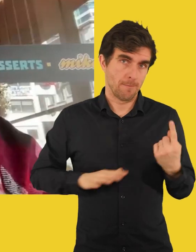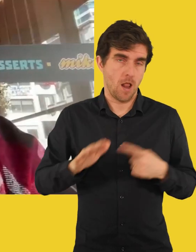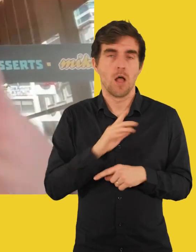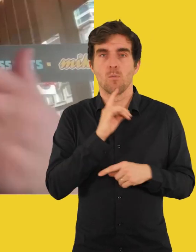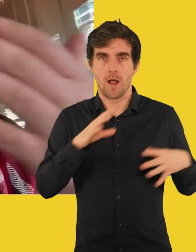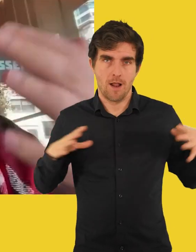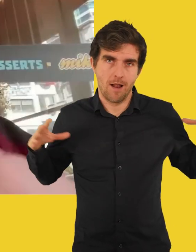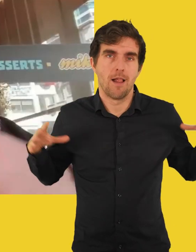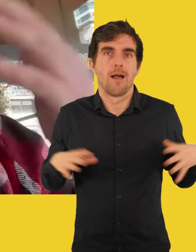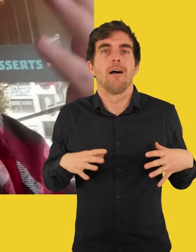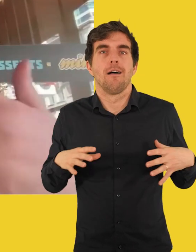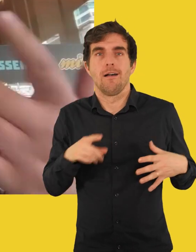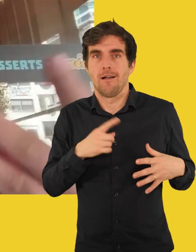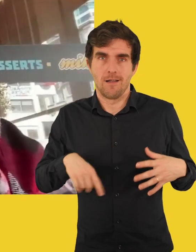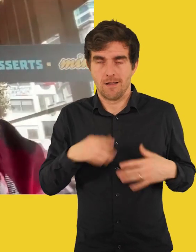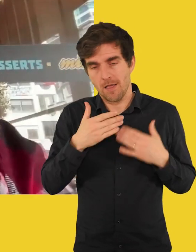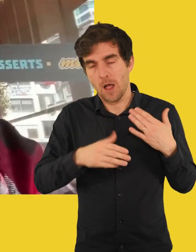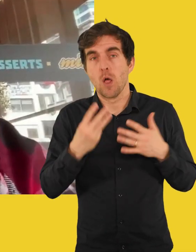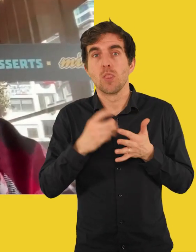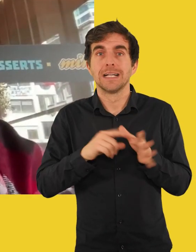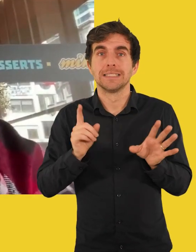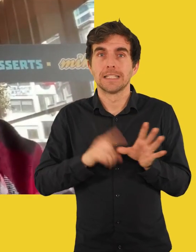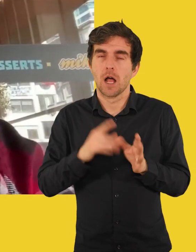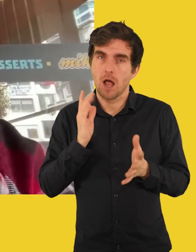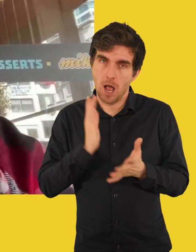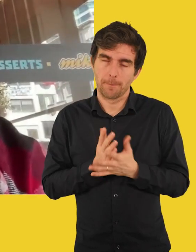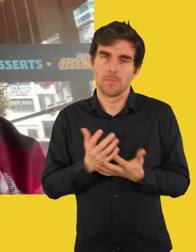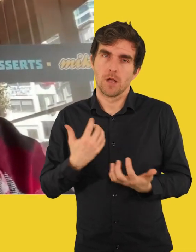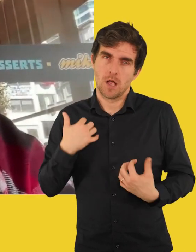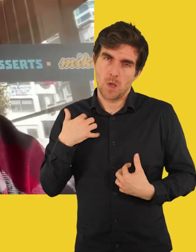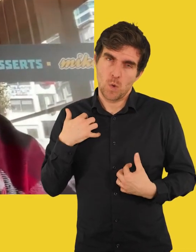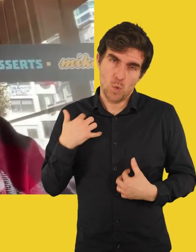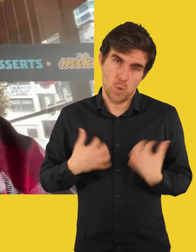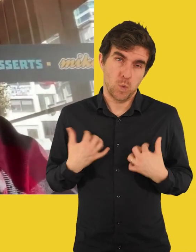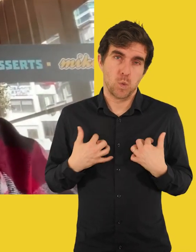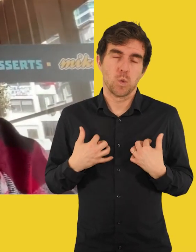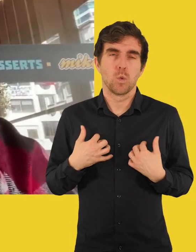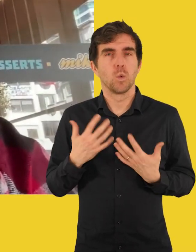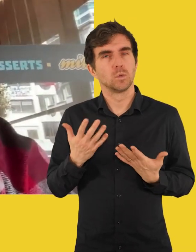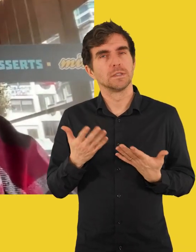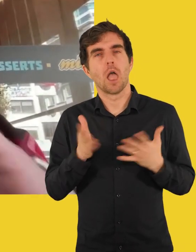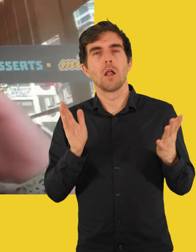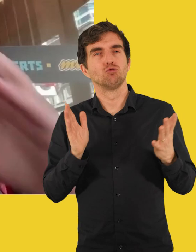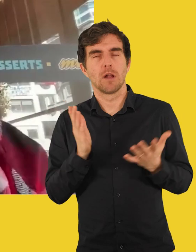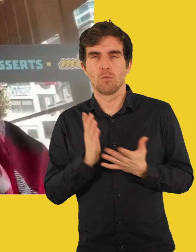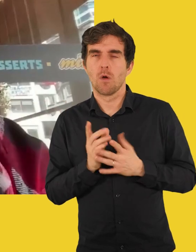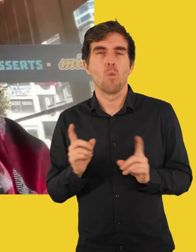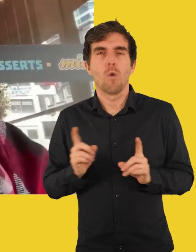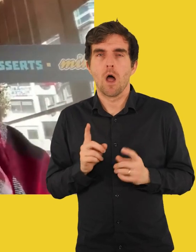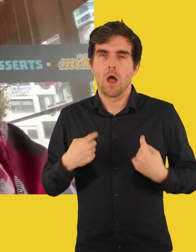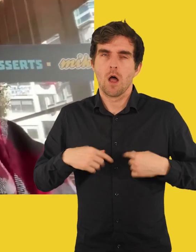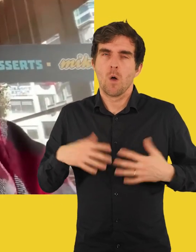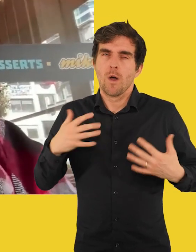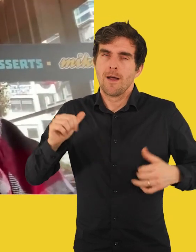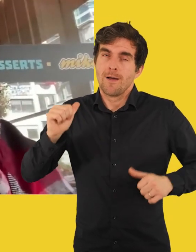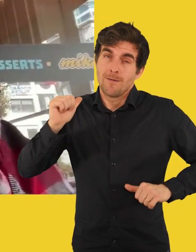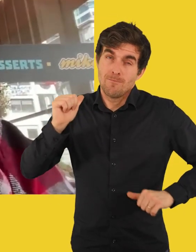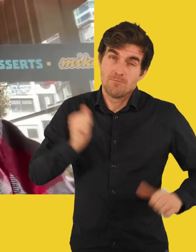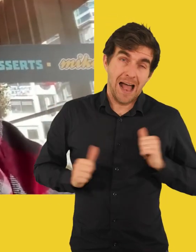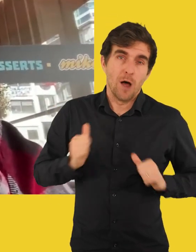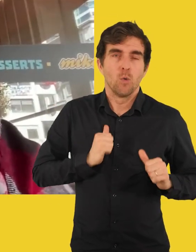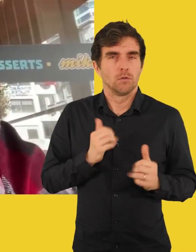over 300 people will gather with us in next 3 days, and it's very excited. And generally, what makes